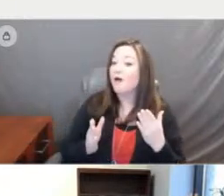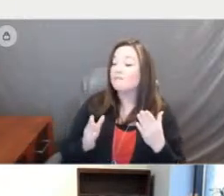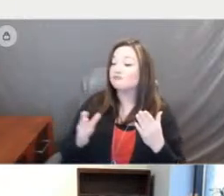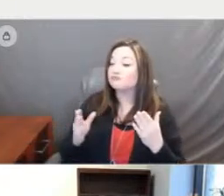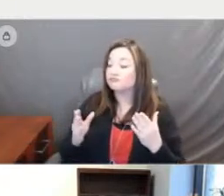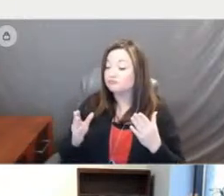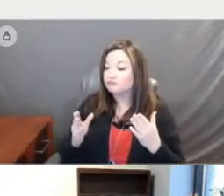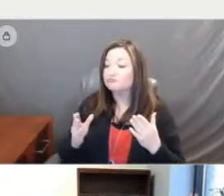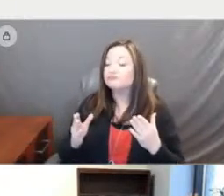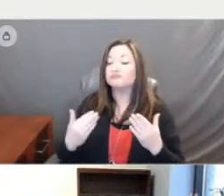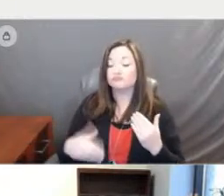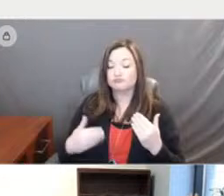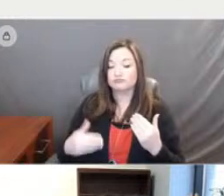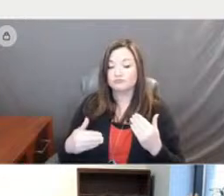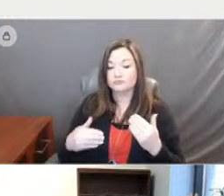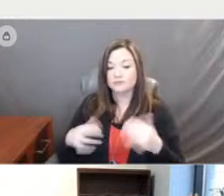about